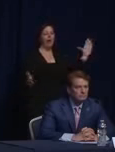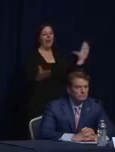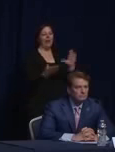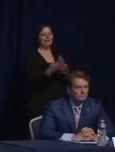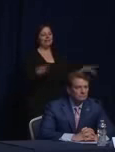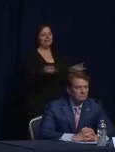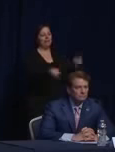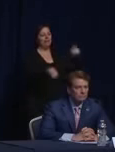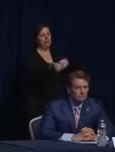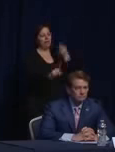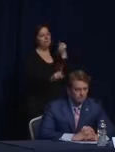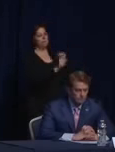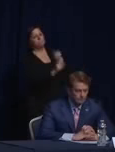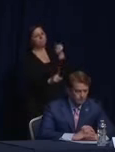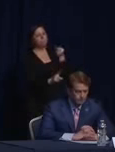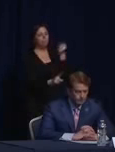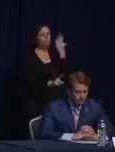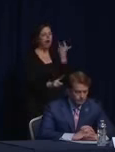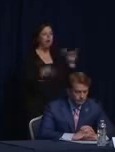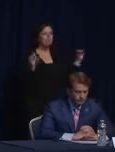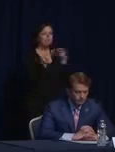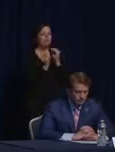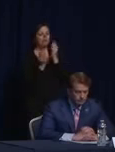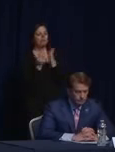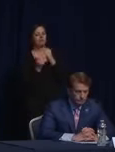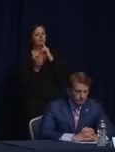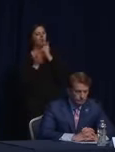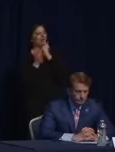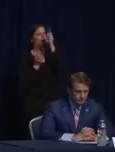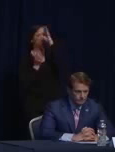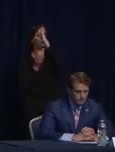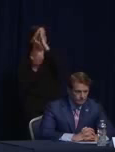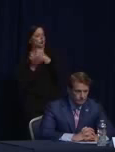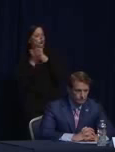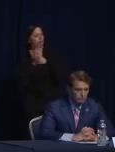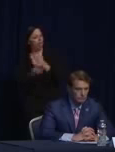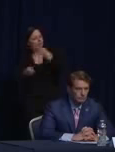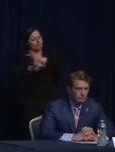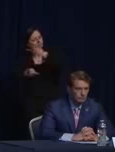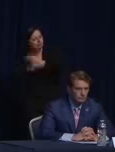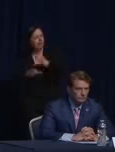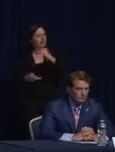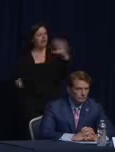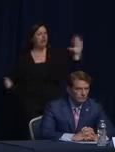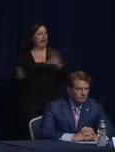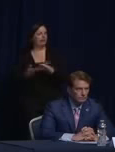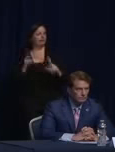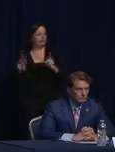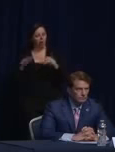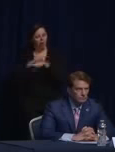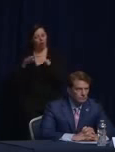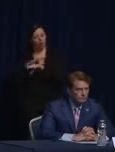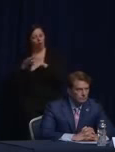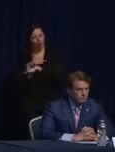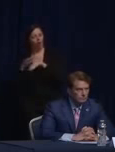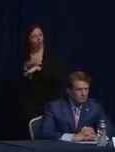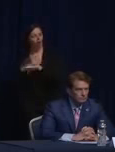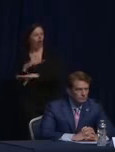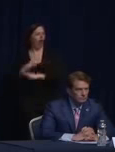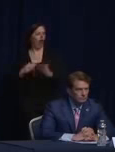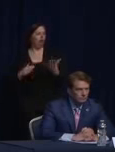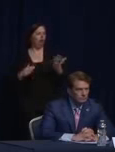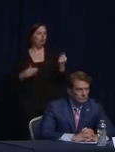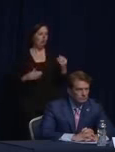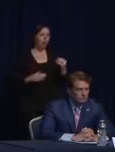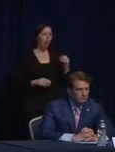health habits. Stay home when you're sick. Wash hands frequently with soap and water for 20 seconds. Avoid contact with people who are